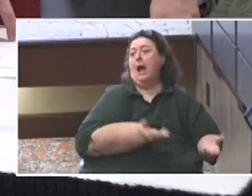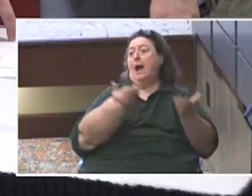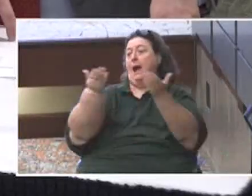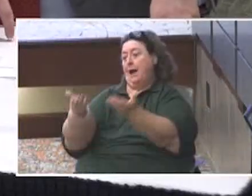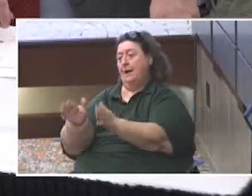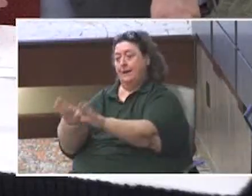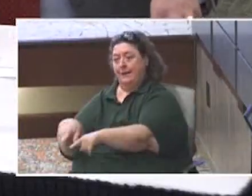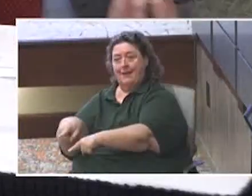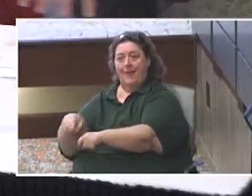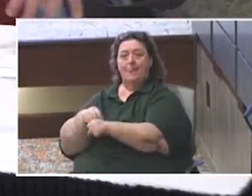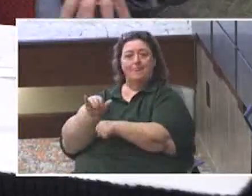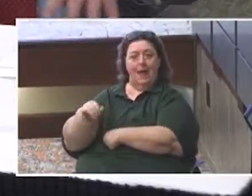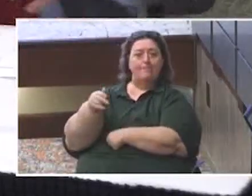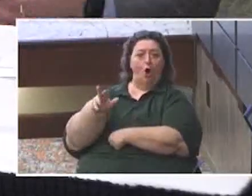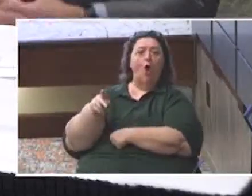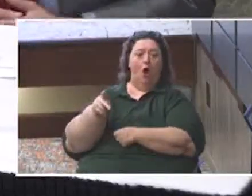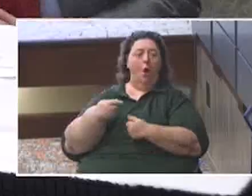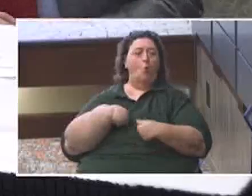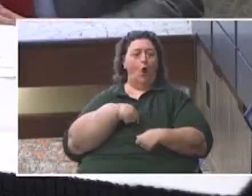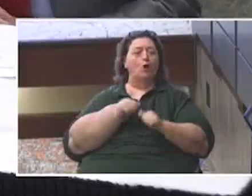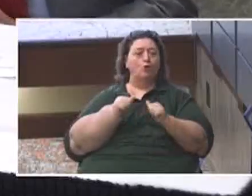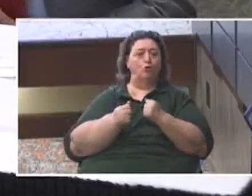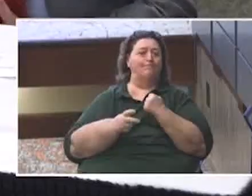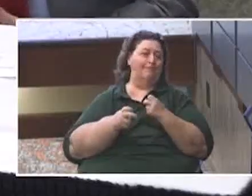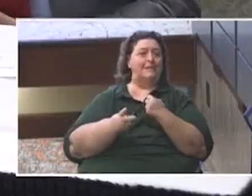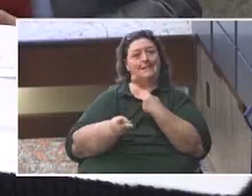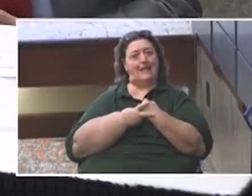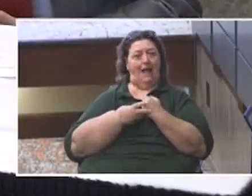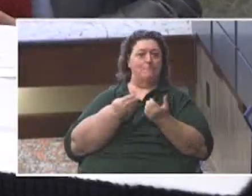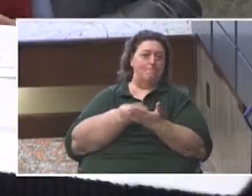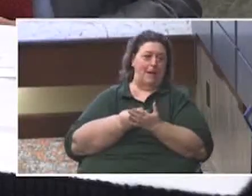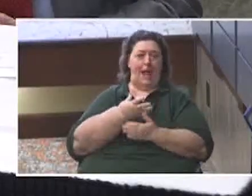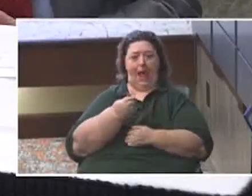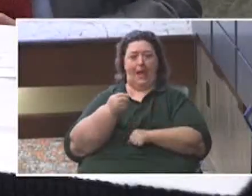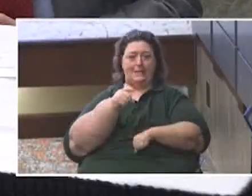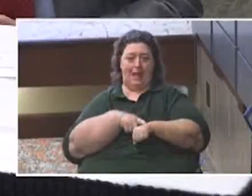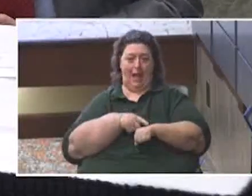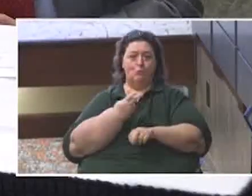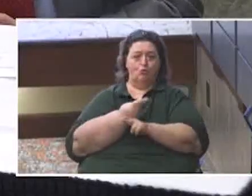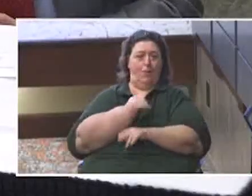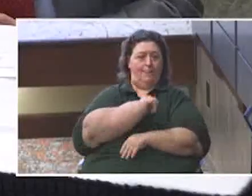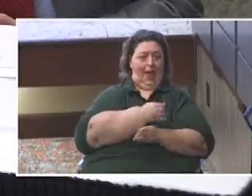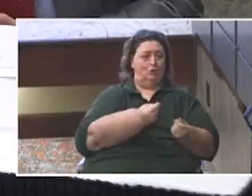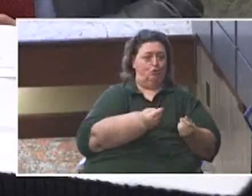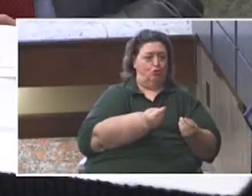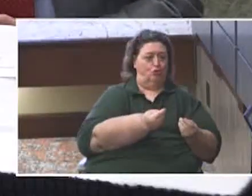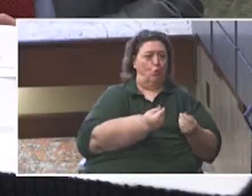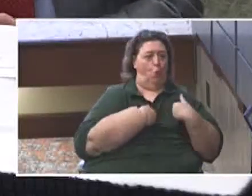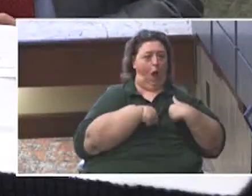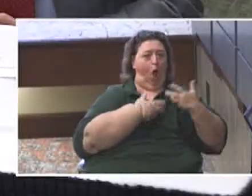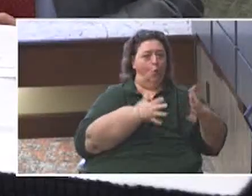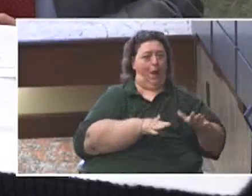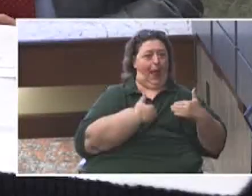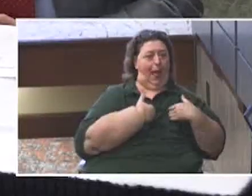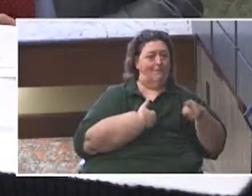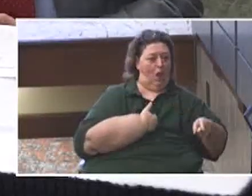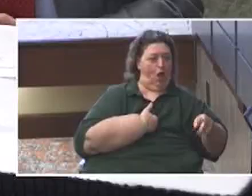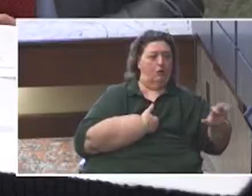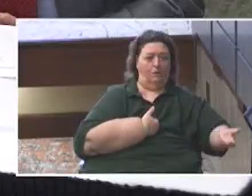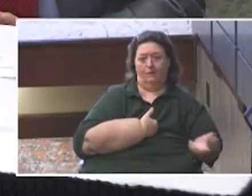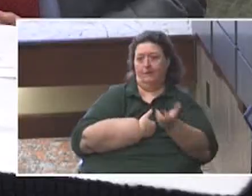And so we were strategically able to save money and time by using the dirt that we already have and not buying more dirt. Dirt's